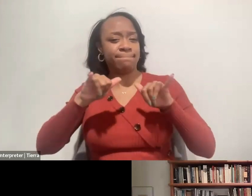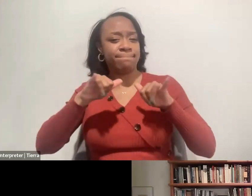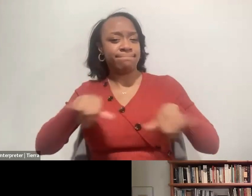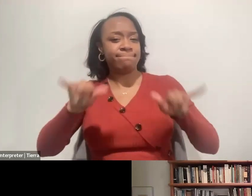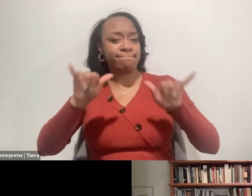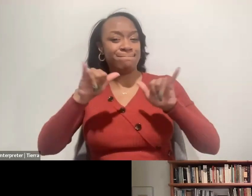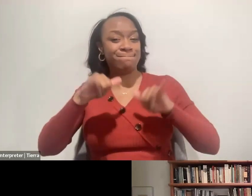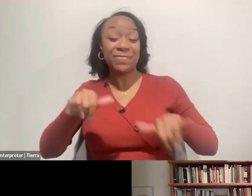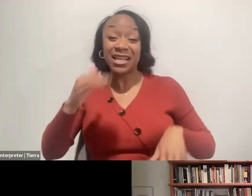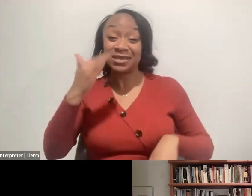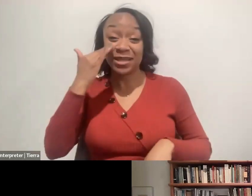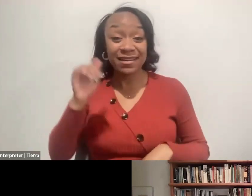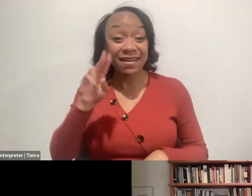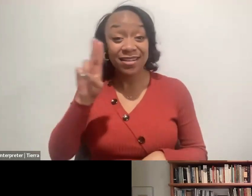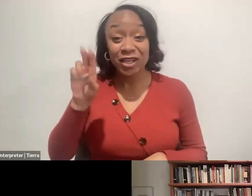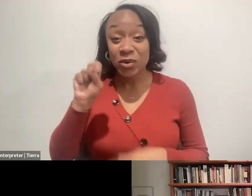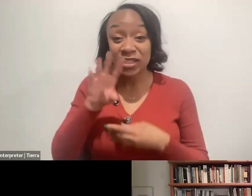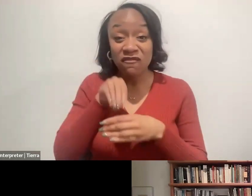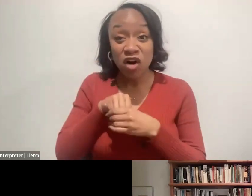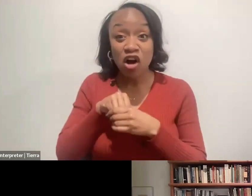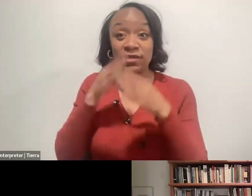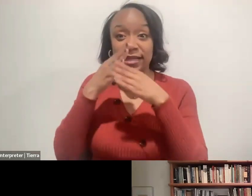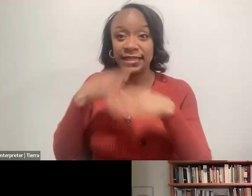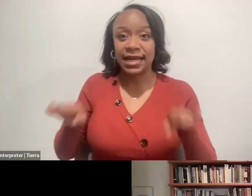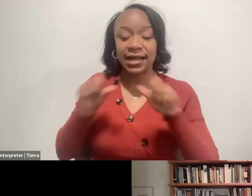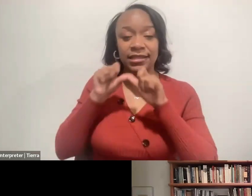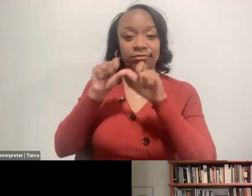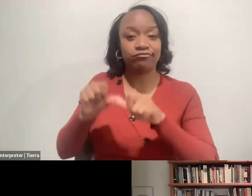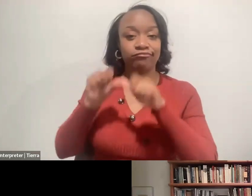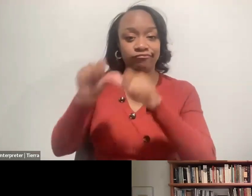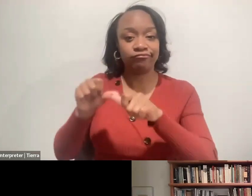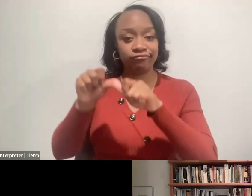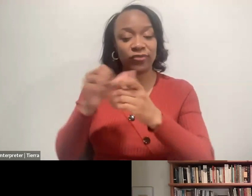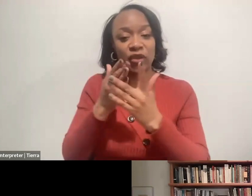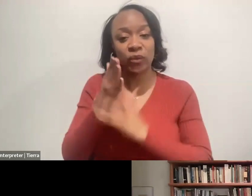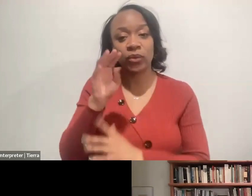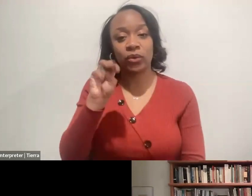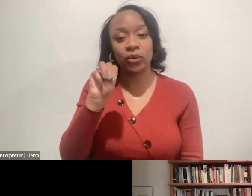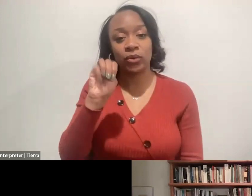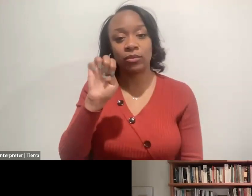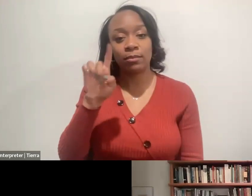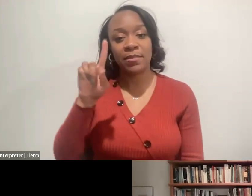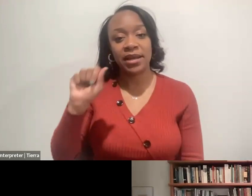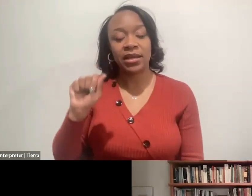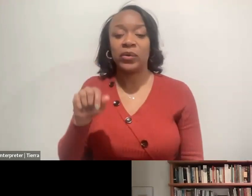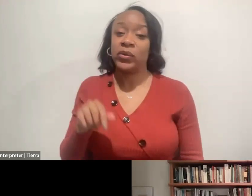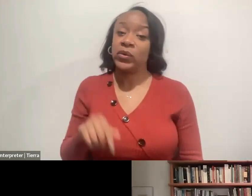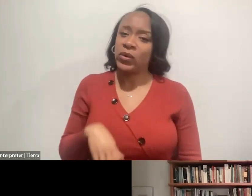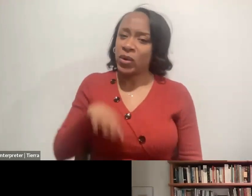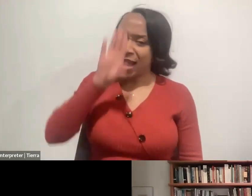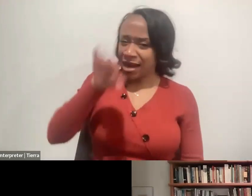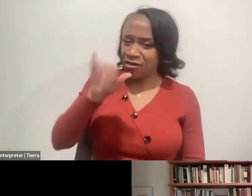is involved that the silence has been maintained through the media here. I know that's right.